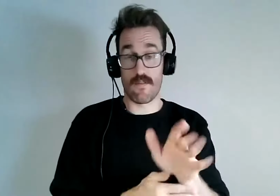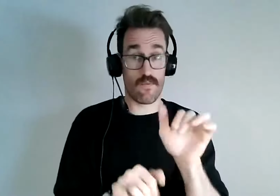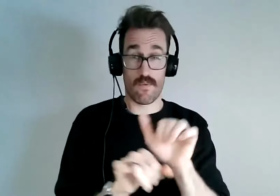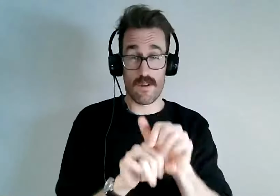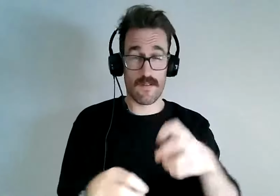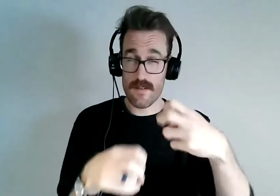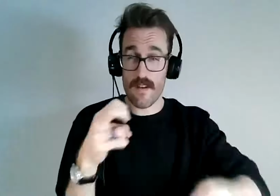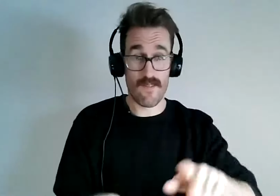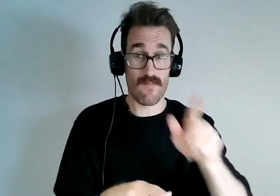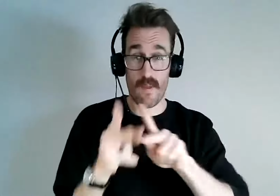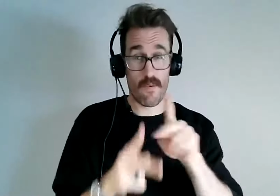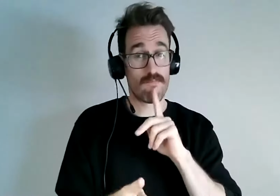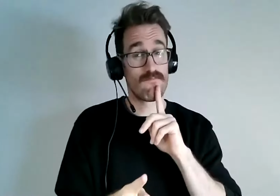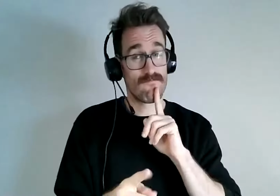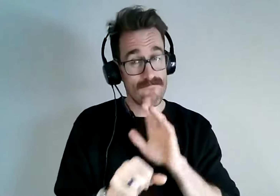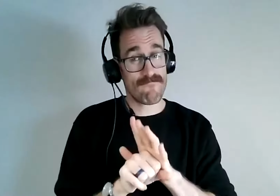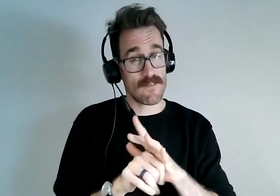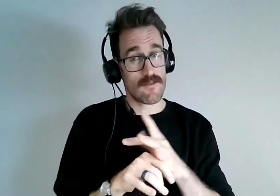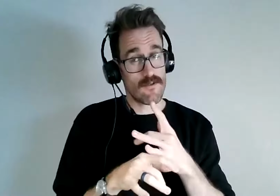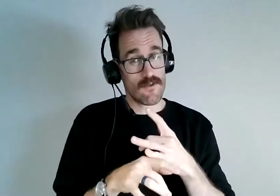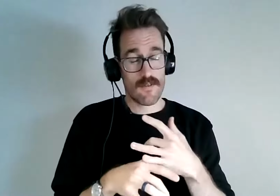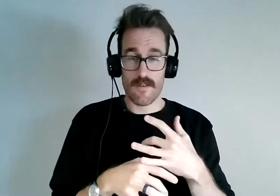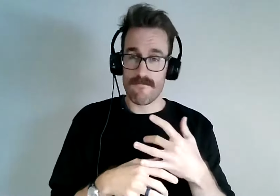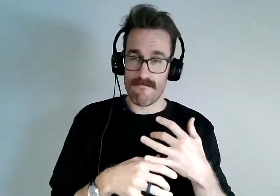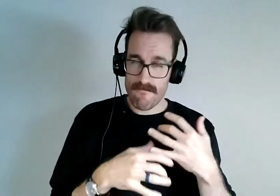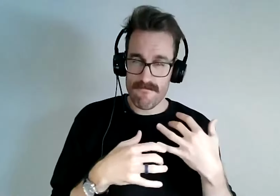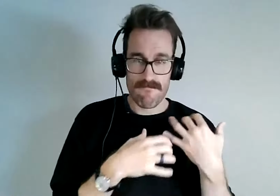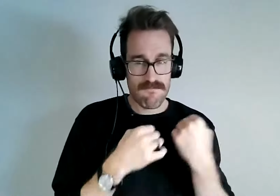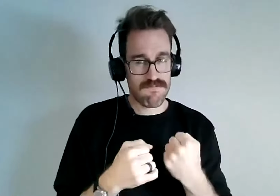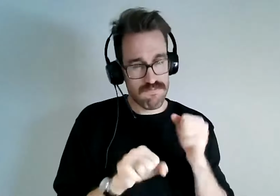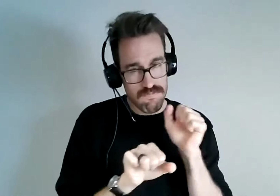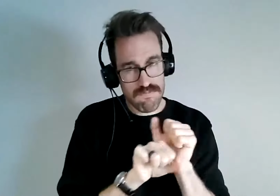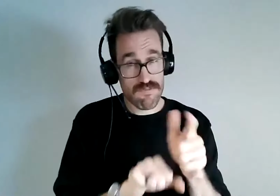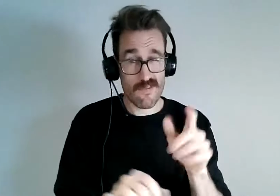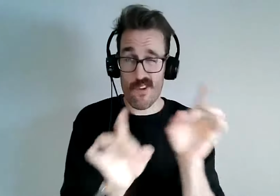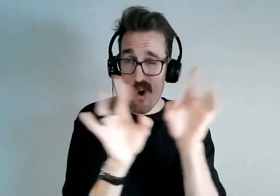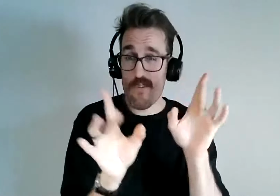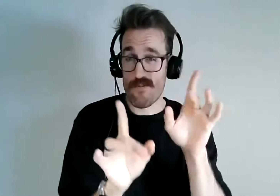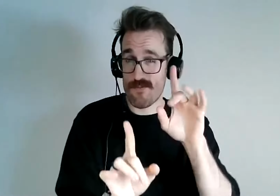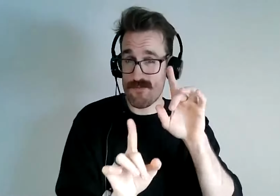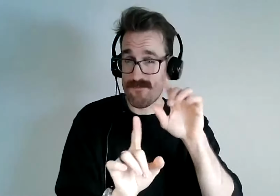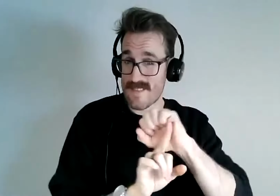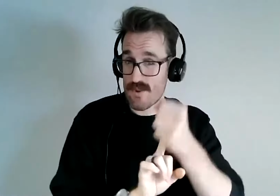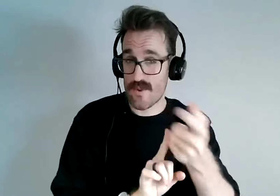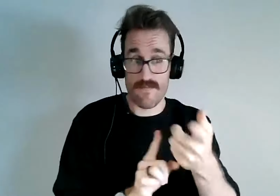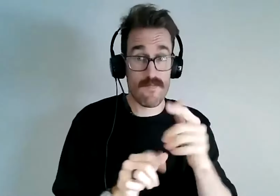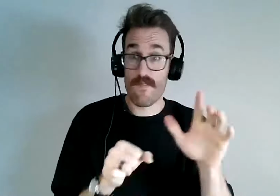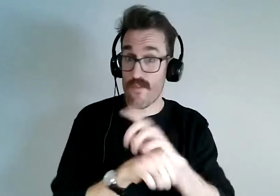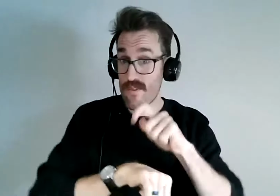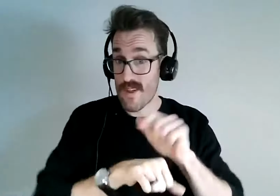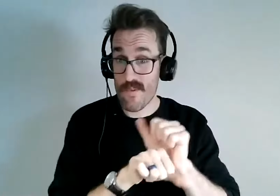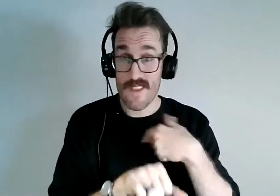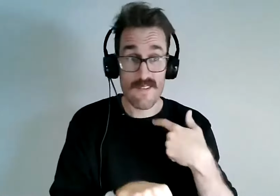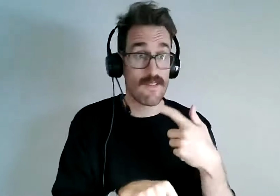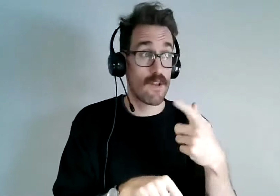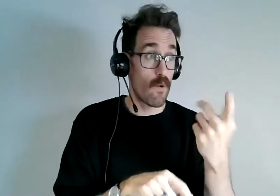Those people are very dedicated. They've been put in terrible positions because many of them aren't given full-time work, so they have to move from place to